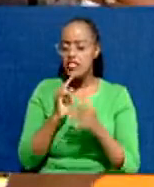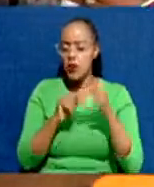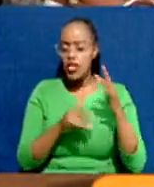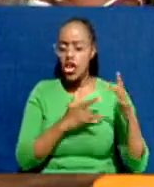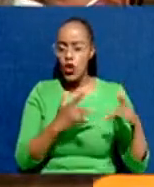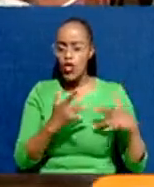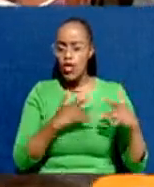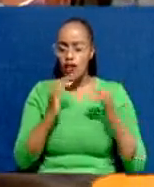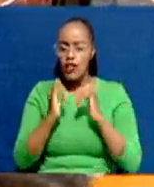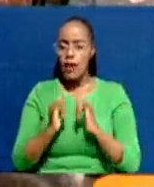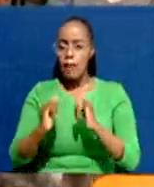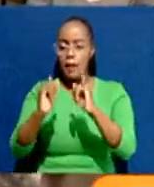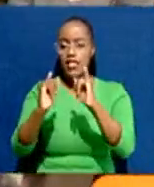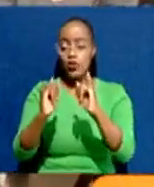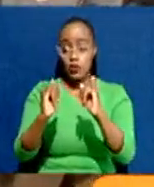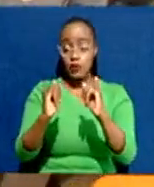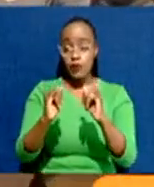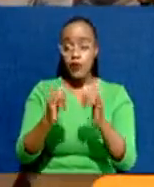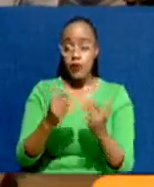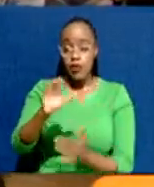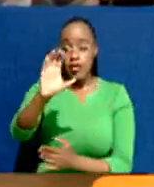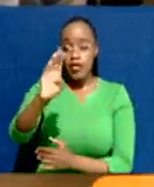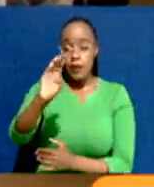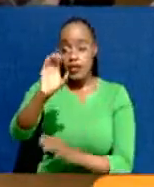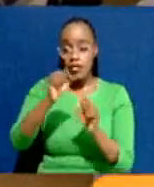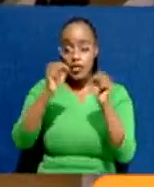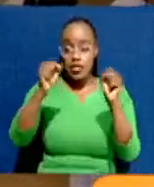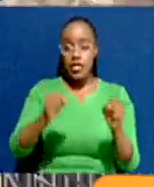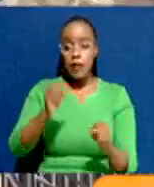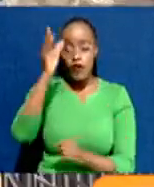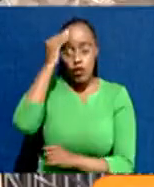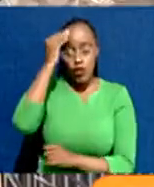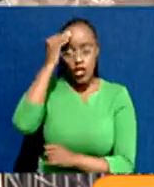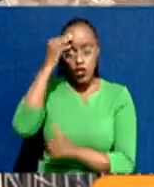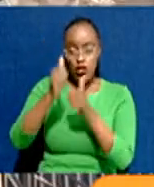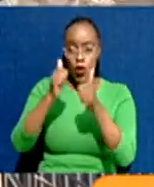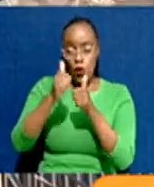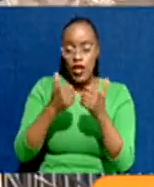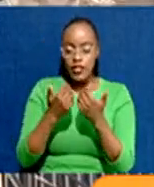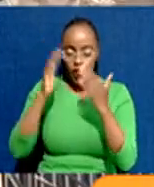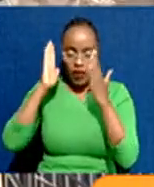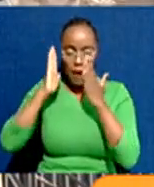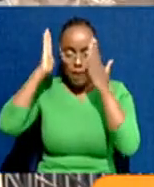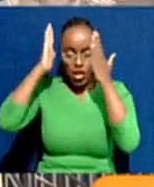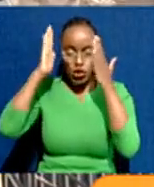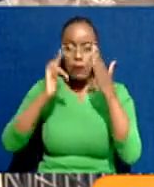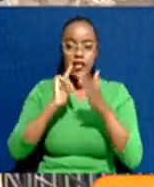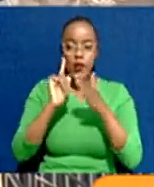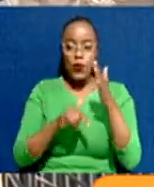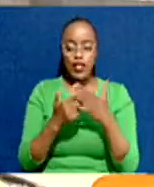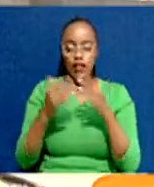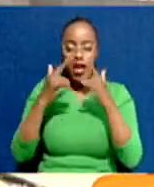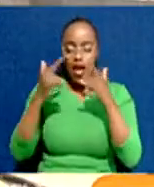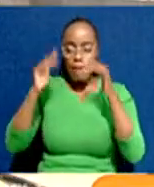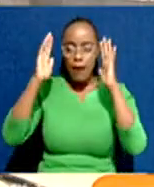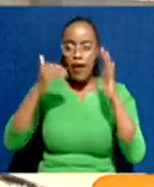the ongoing implementation of the CBC system of education, which Archbishop Sapit, citing gaps in the